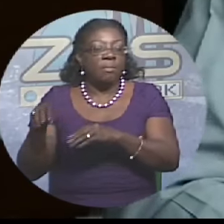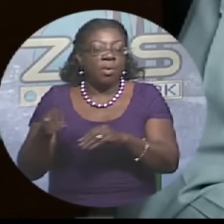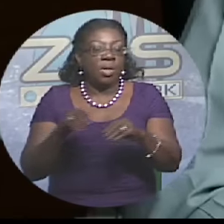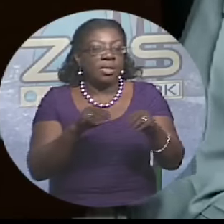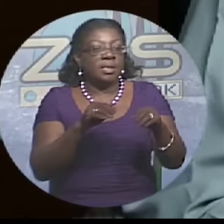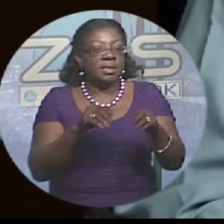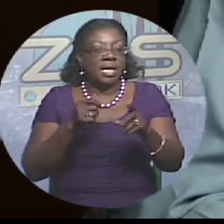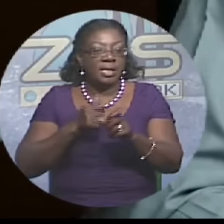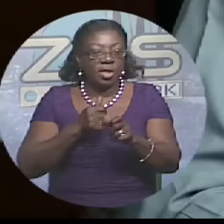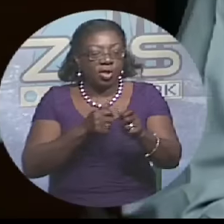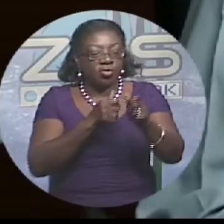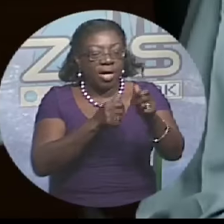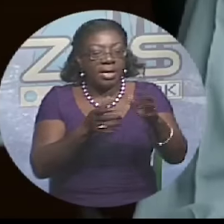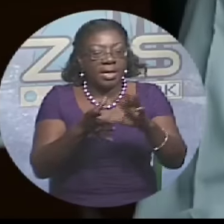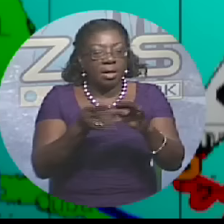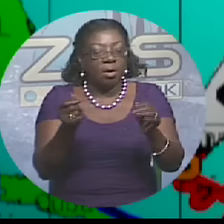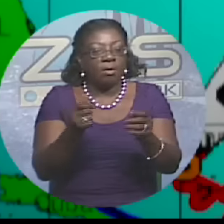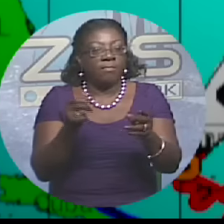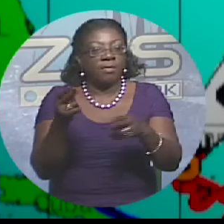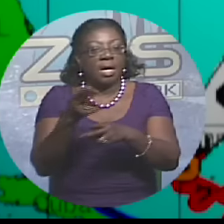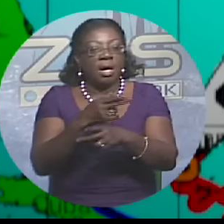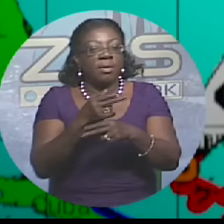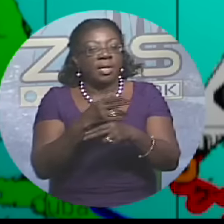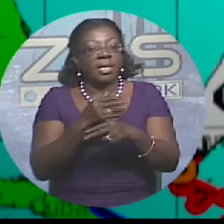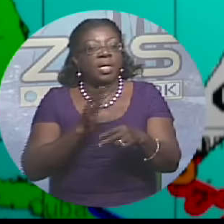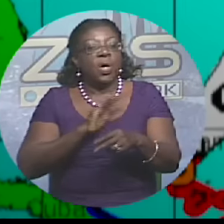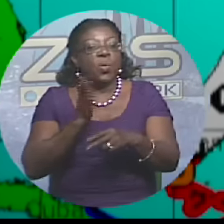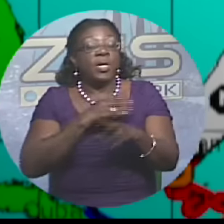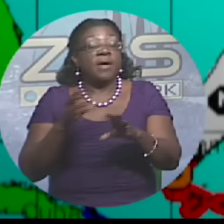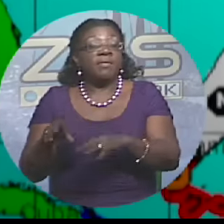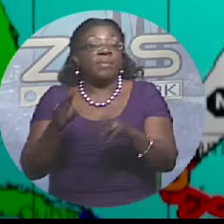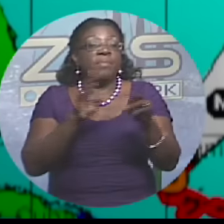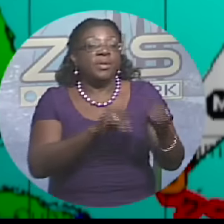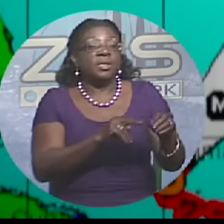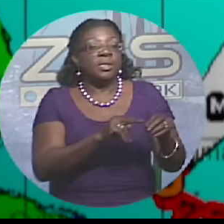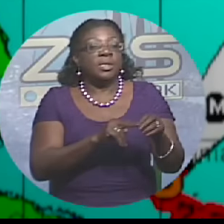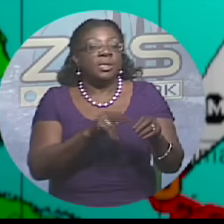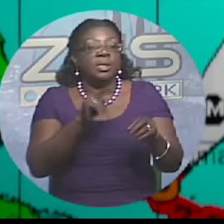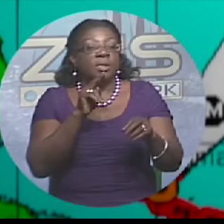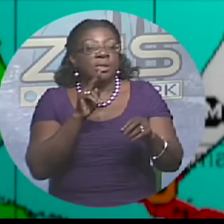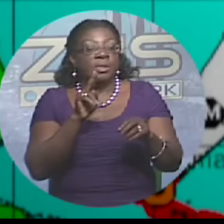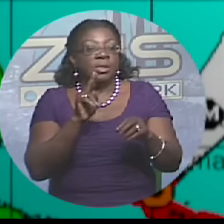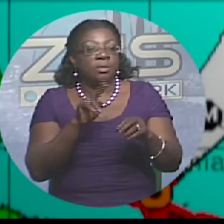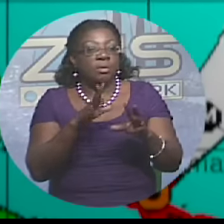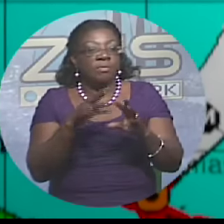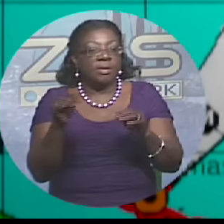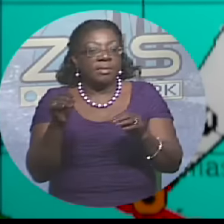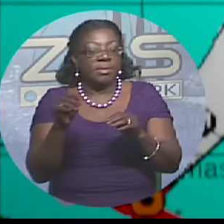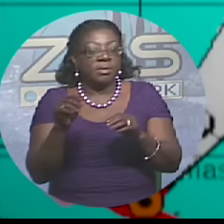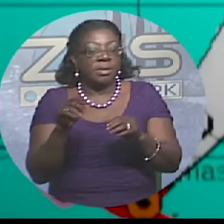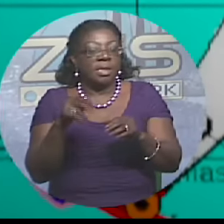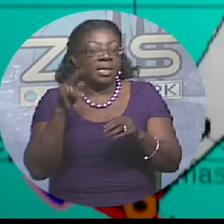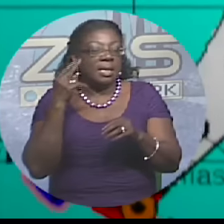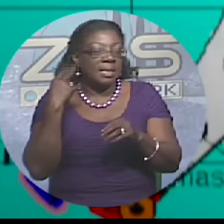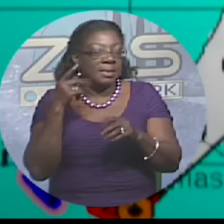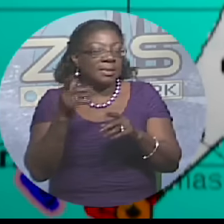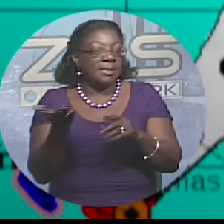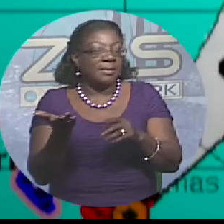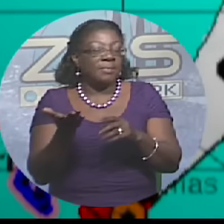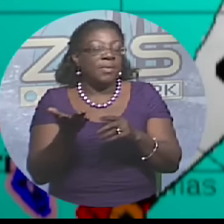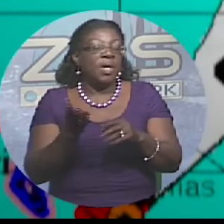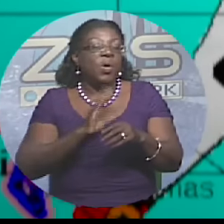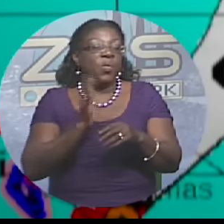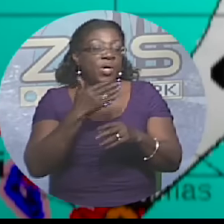and the dynamics behind them and all that stuff, we had to put to them, to say, listen here, we know our